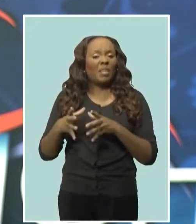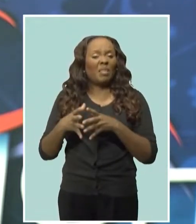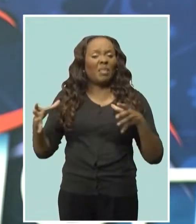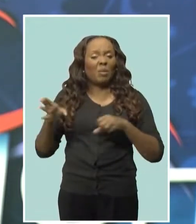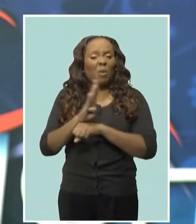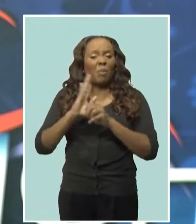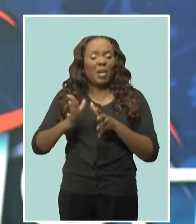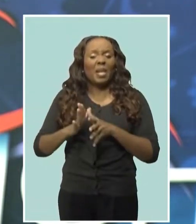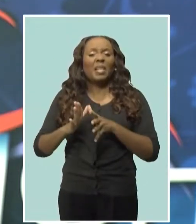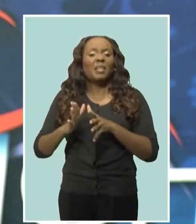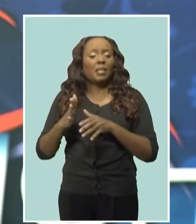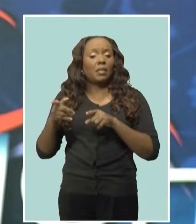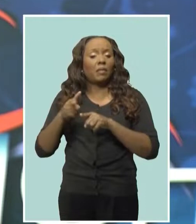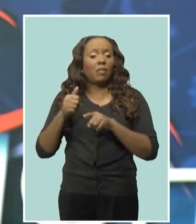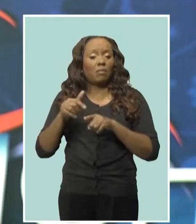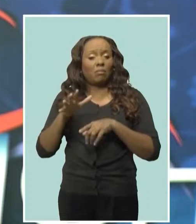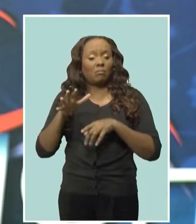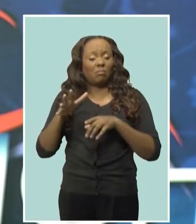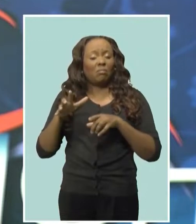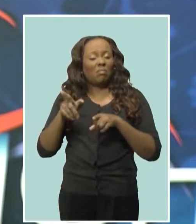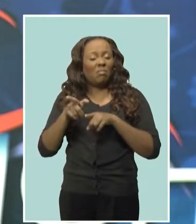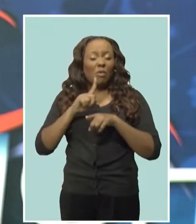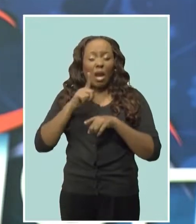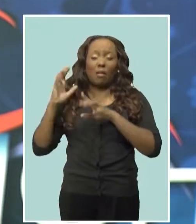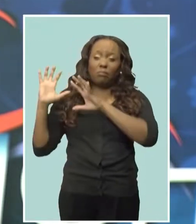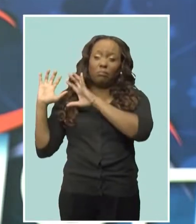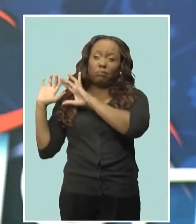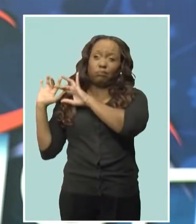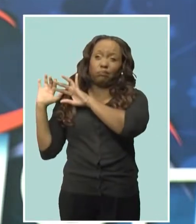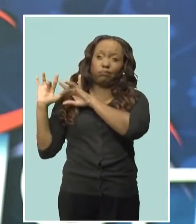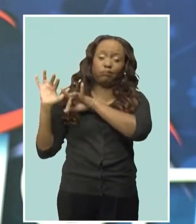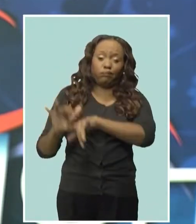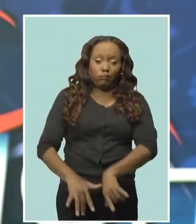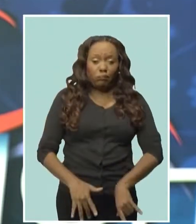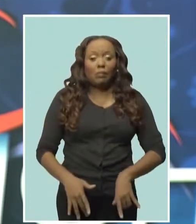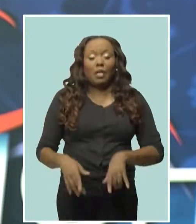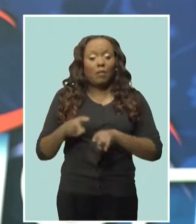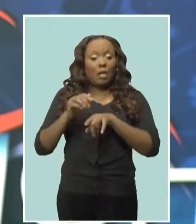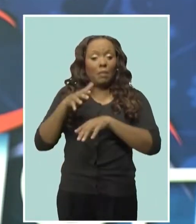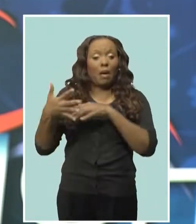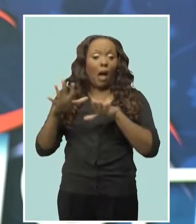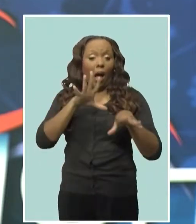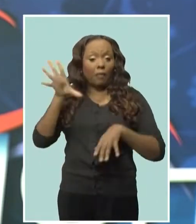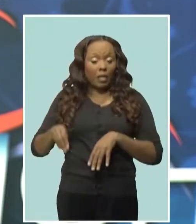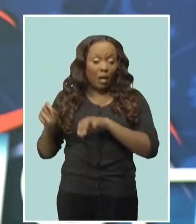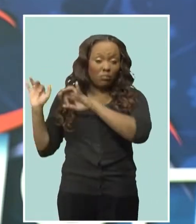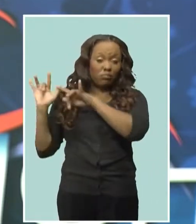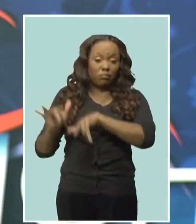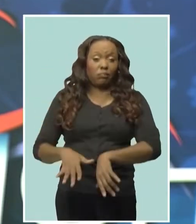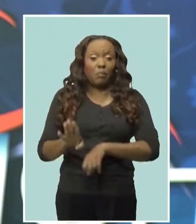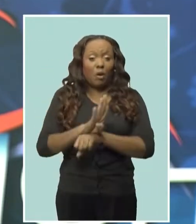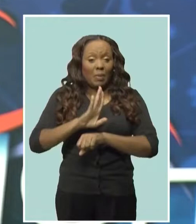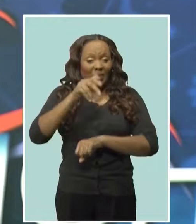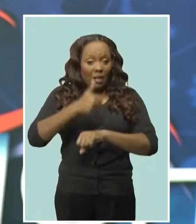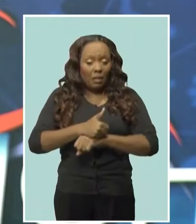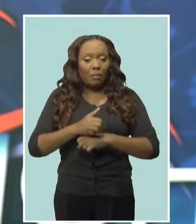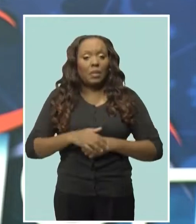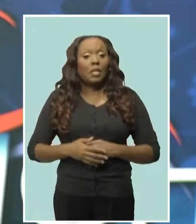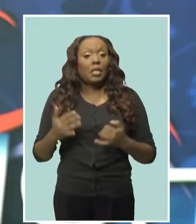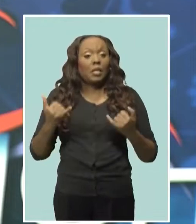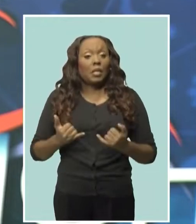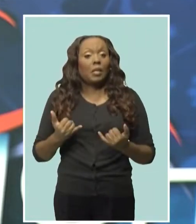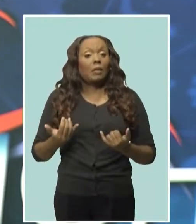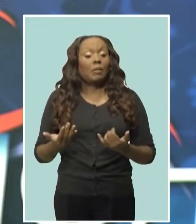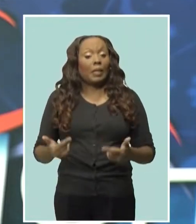country. It takes place under the theme Sankofa, the Pilgrimage to Barbados. And joining us now live to talk about this